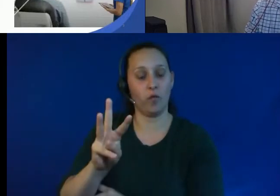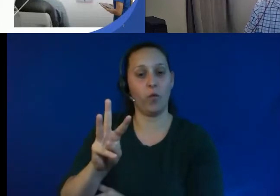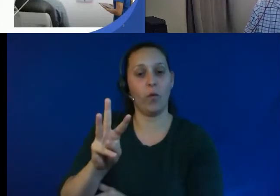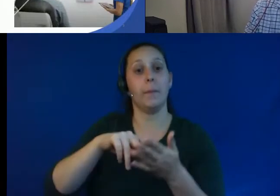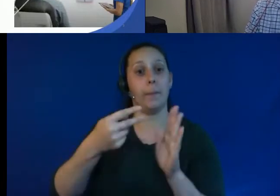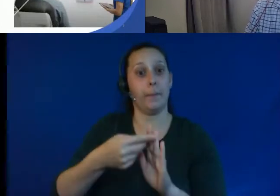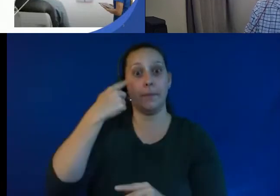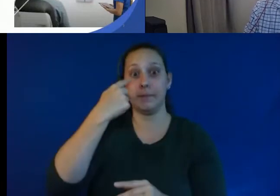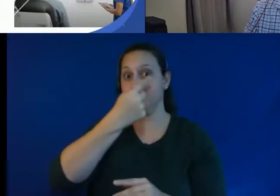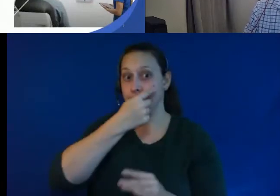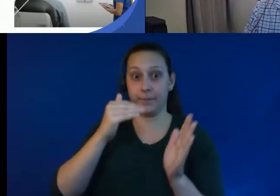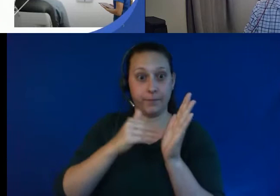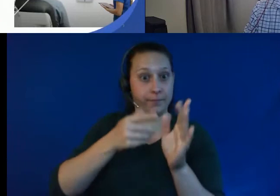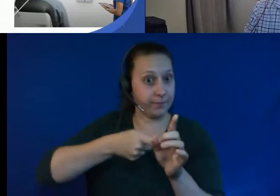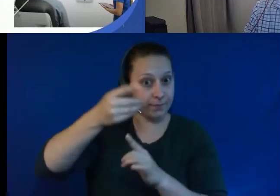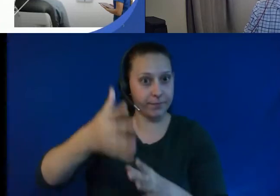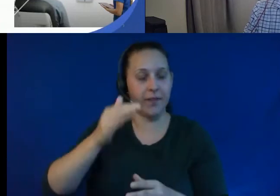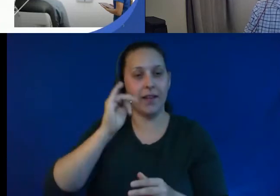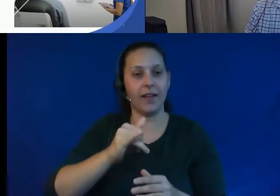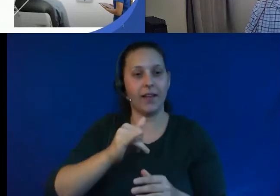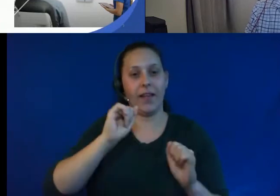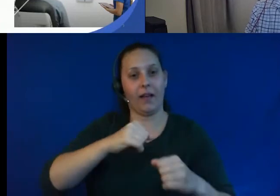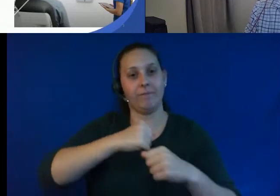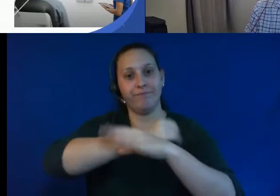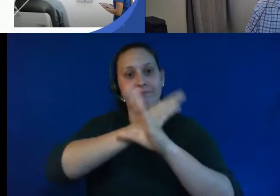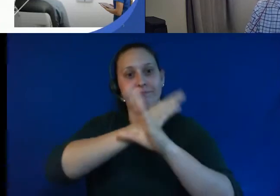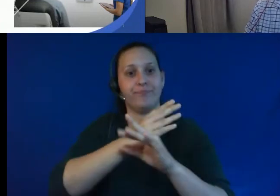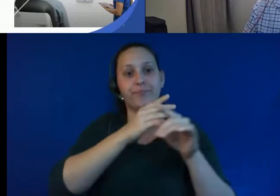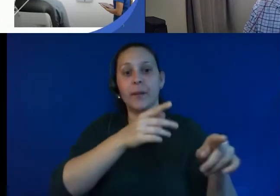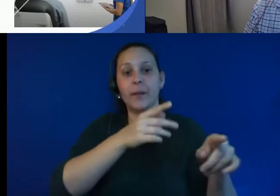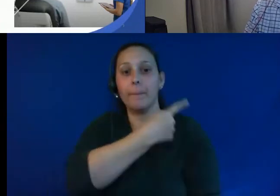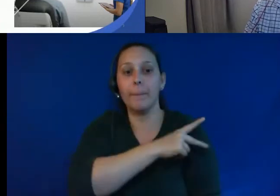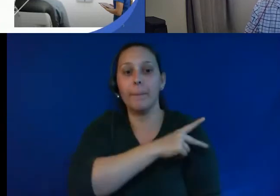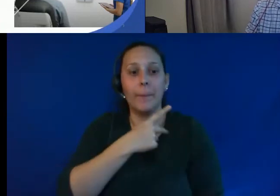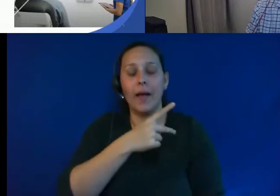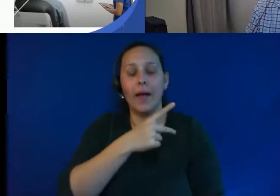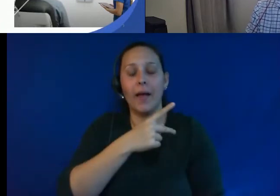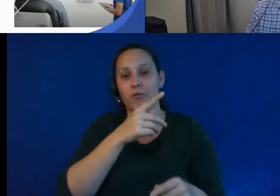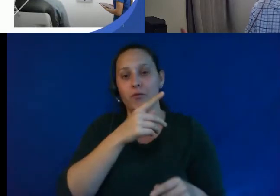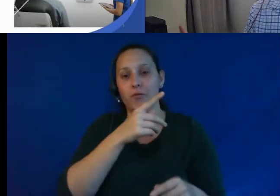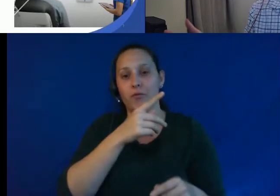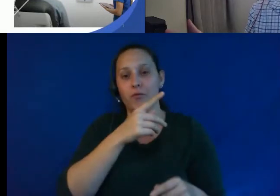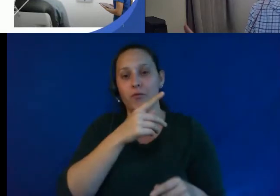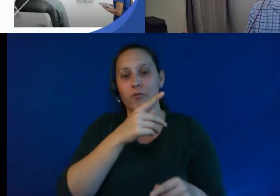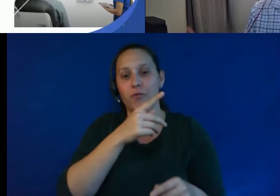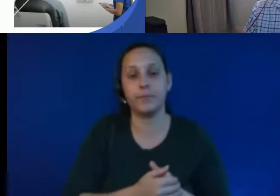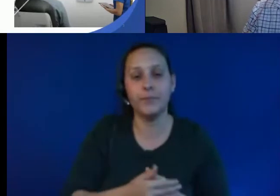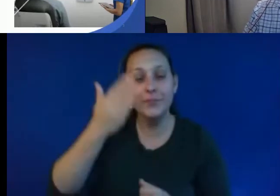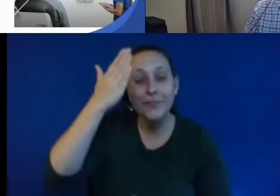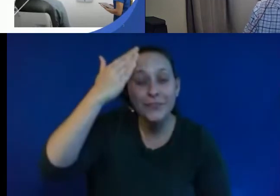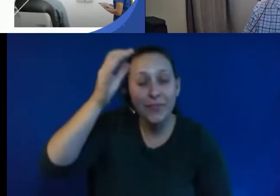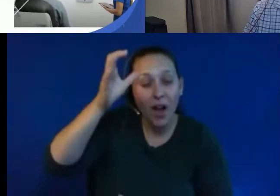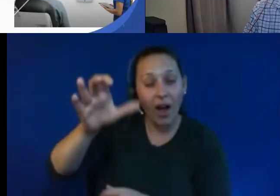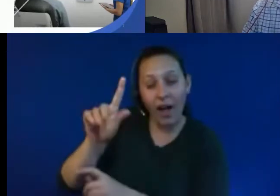see patients from afar. Picture it as a reverse telehealth situation where the doctor is remote and